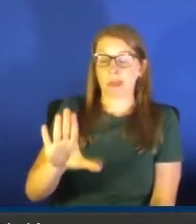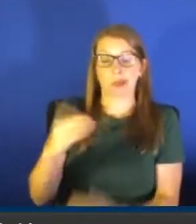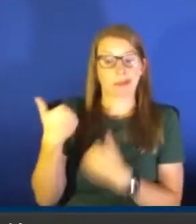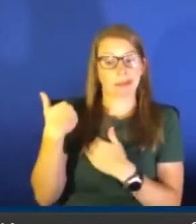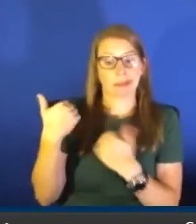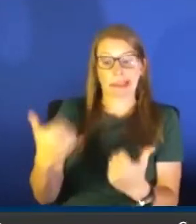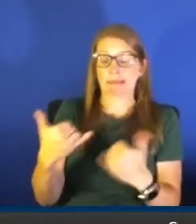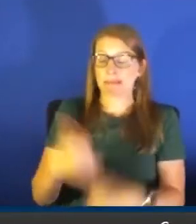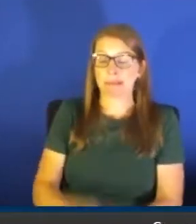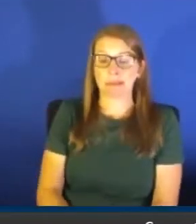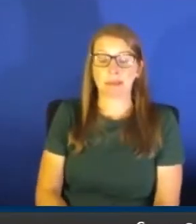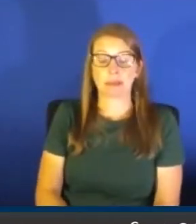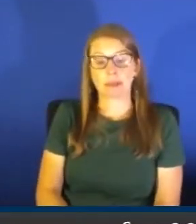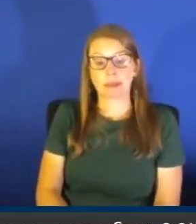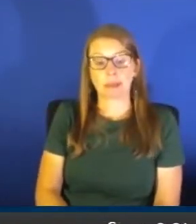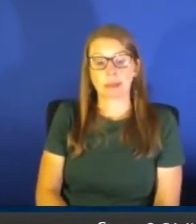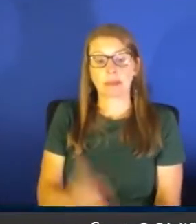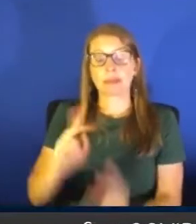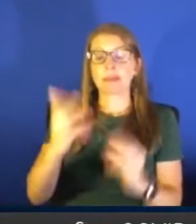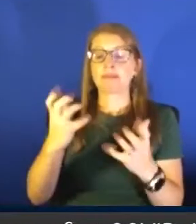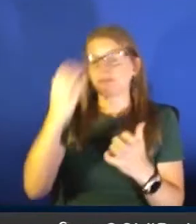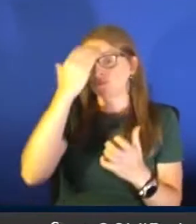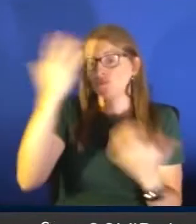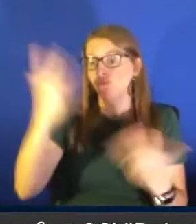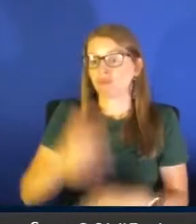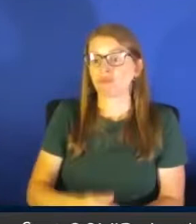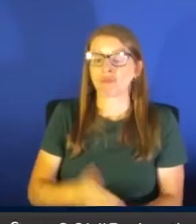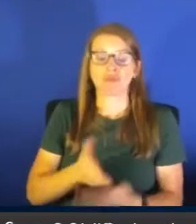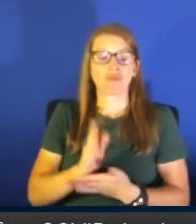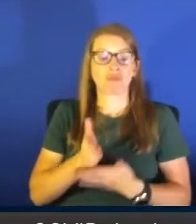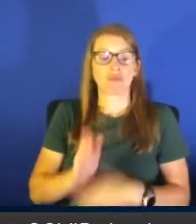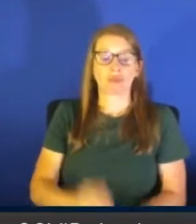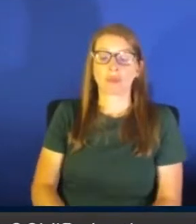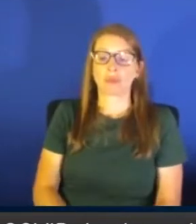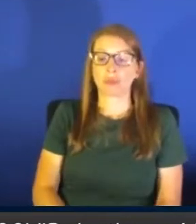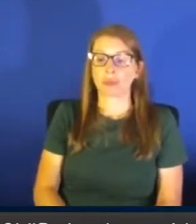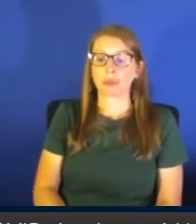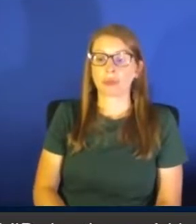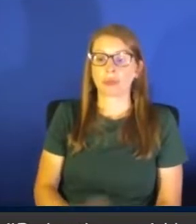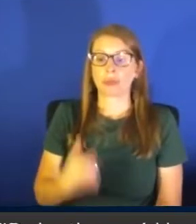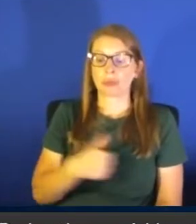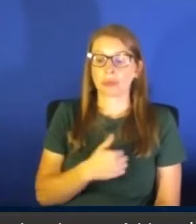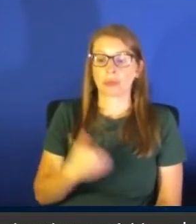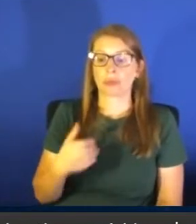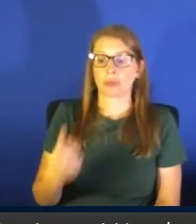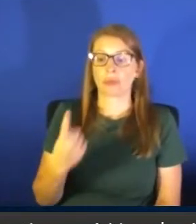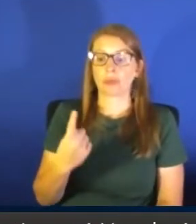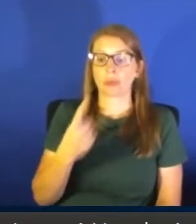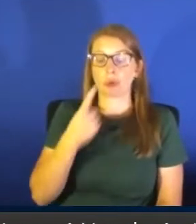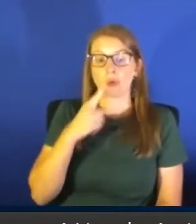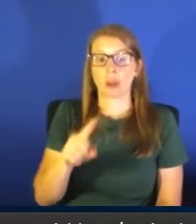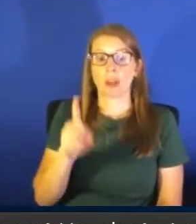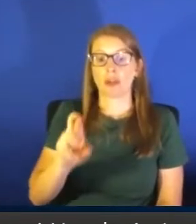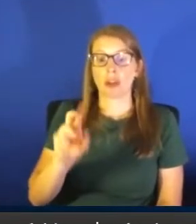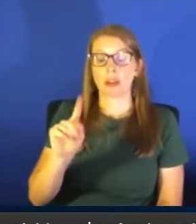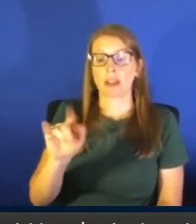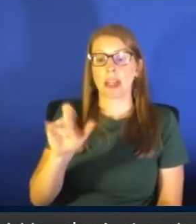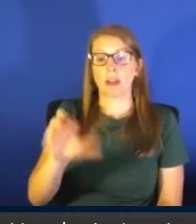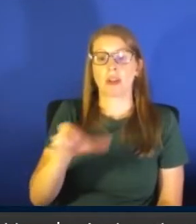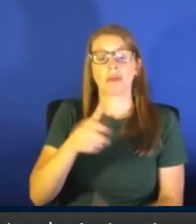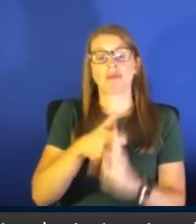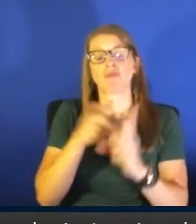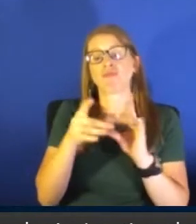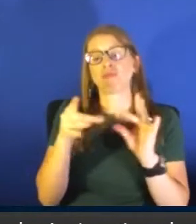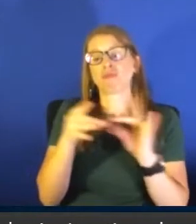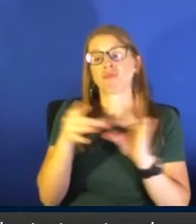see what people are wanting to know. Well, actually, we have one for Dr. Taylor. You just talked about fatty liver, and